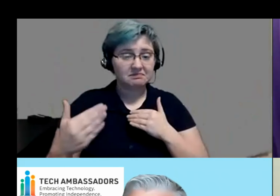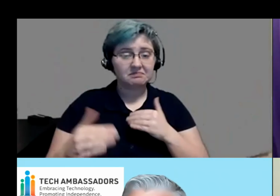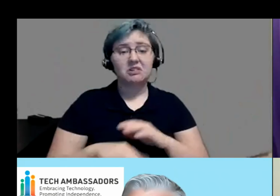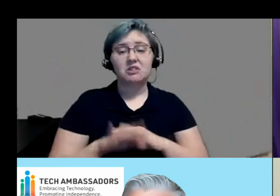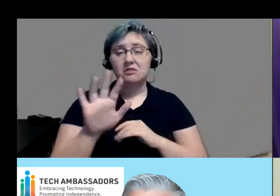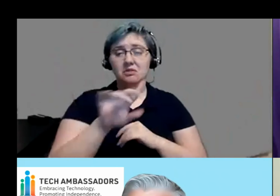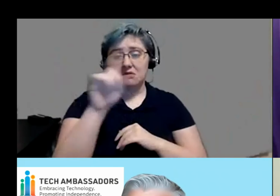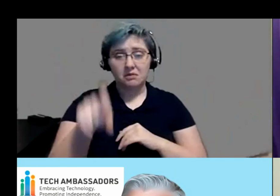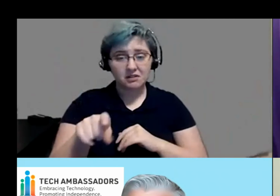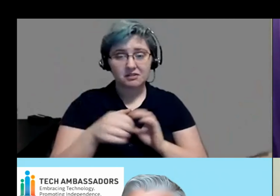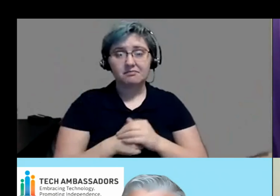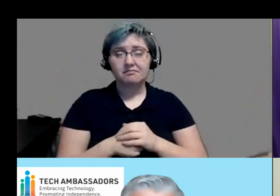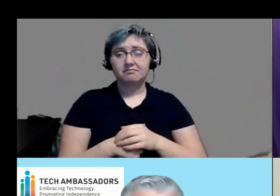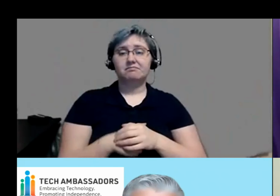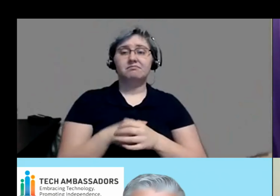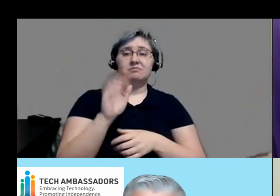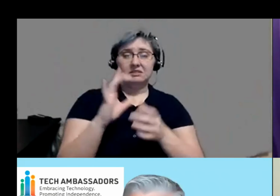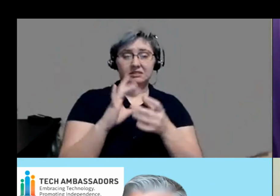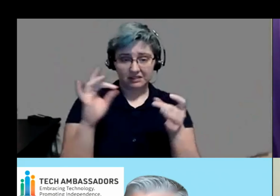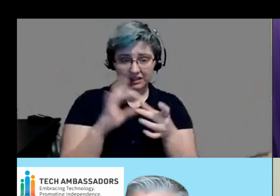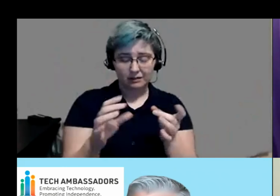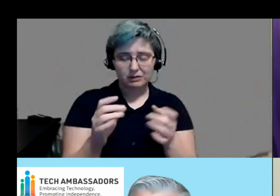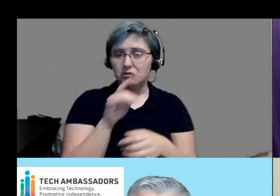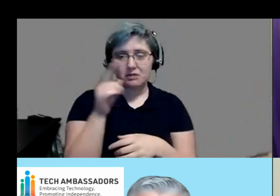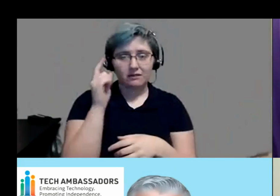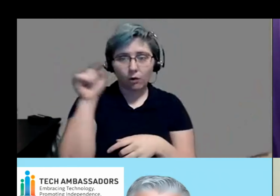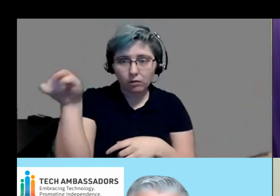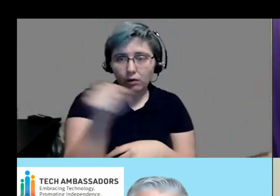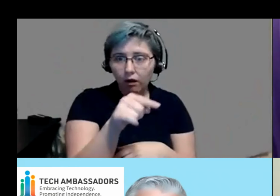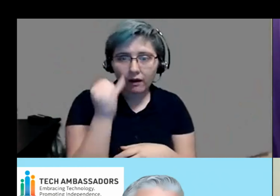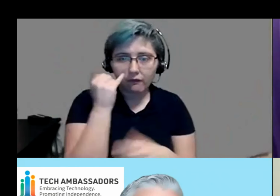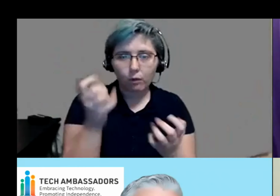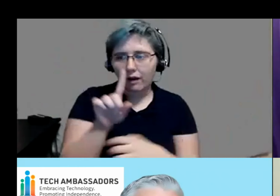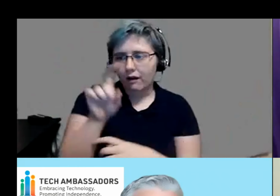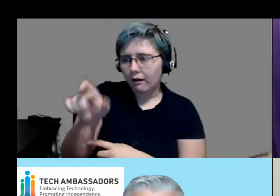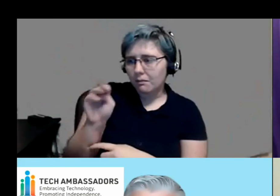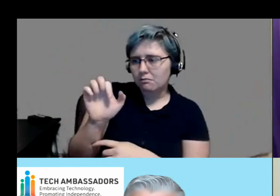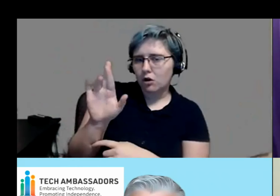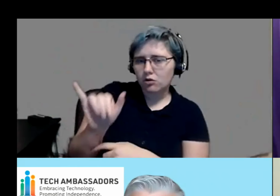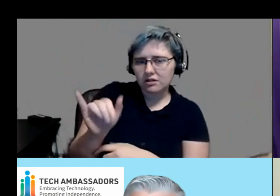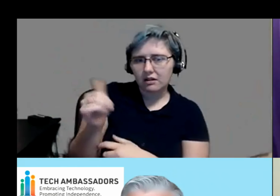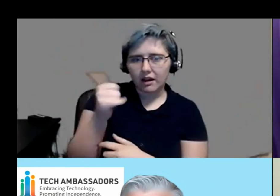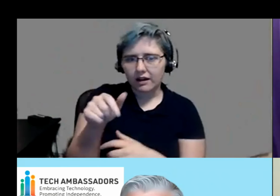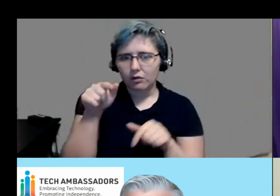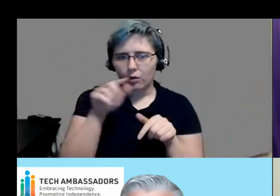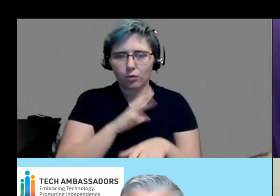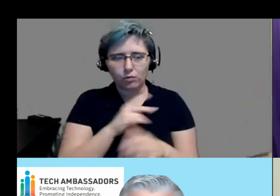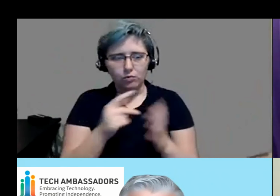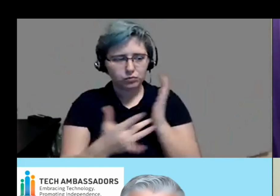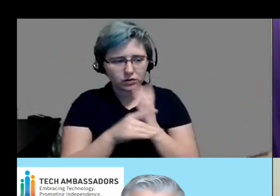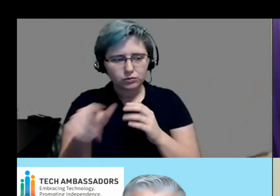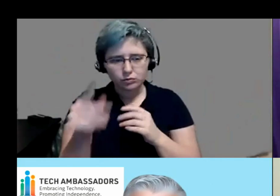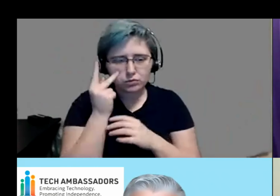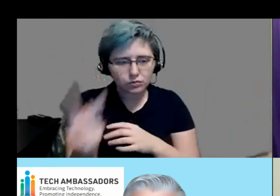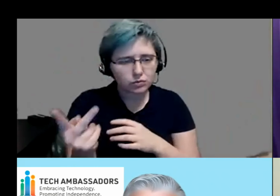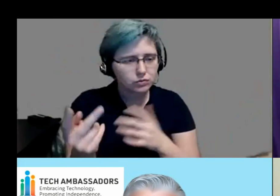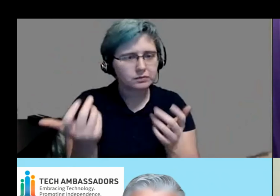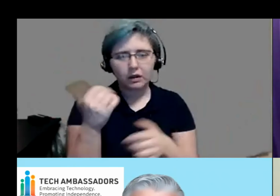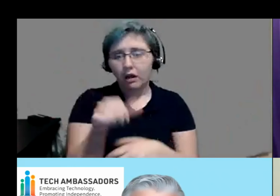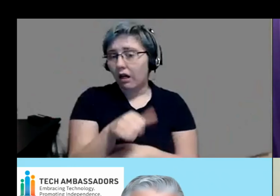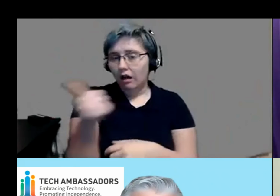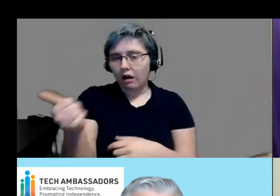comments. For you guys, if you have questions for Marci about anything you saw or anything anything else you want to